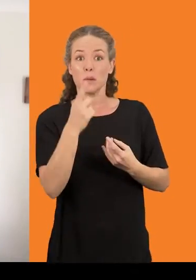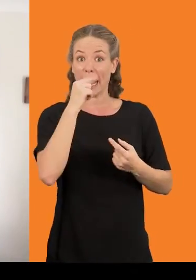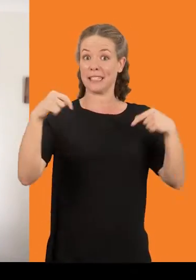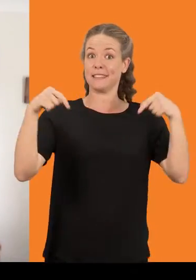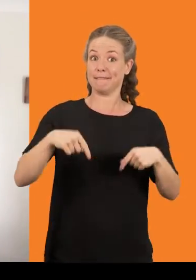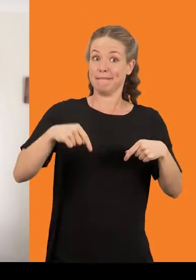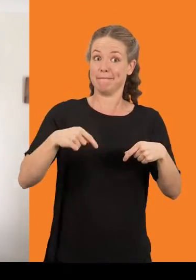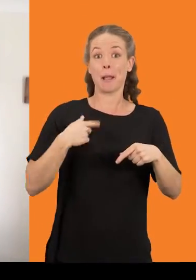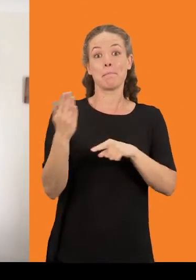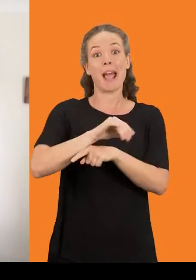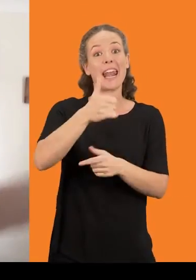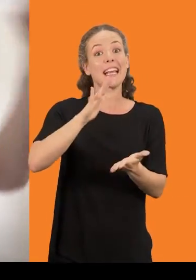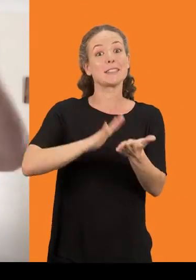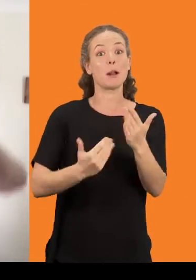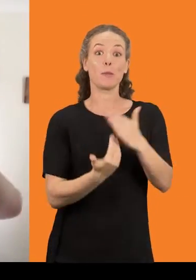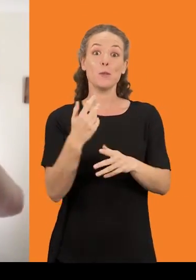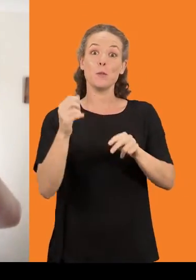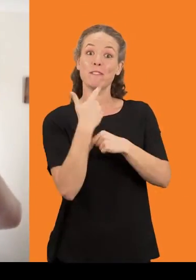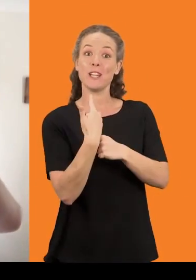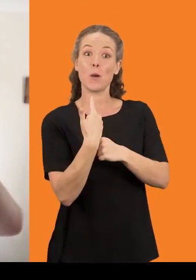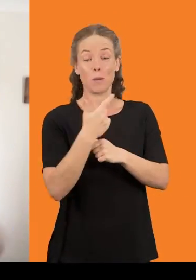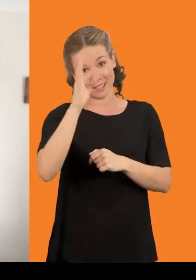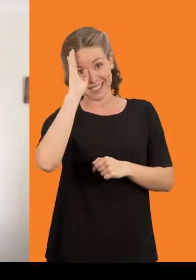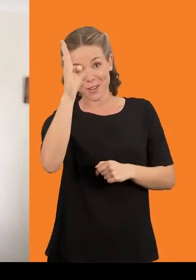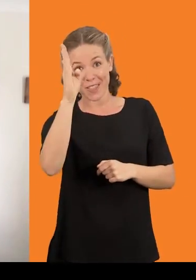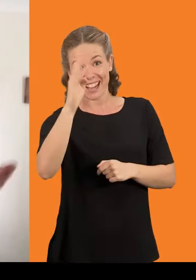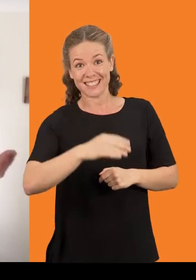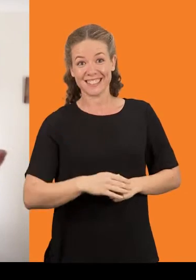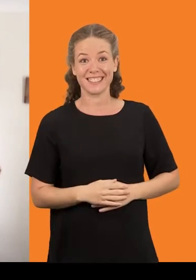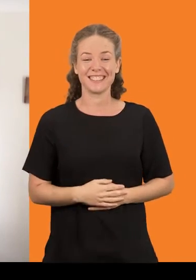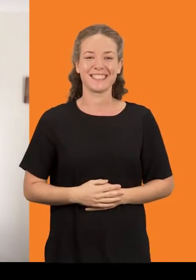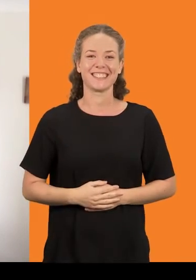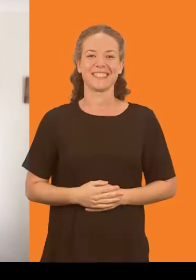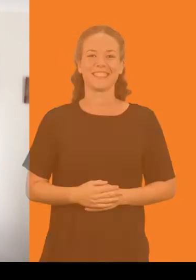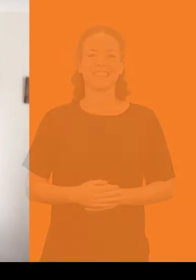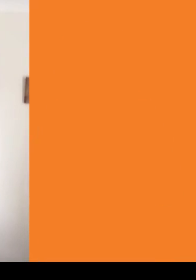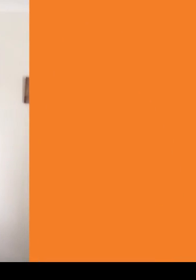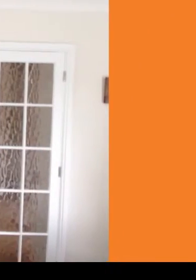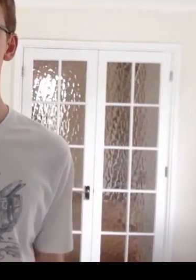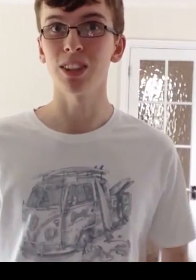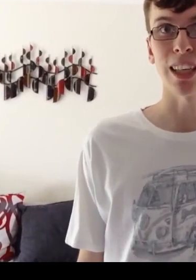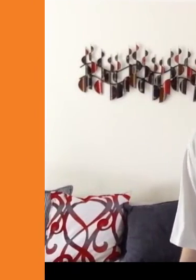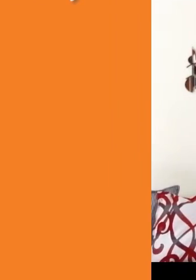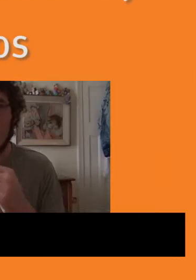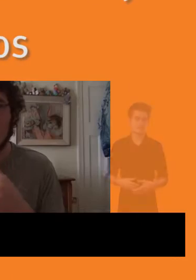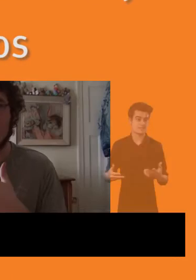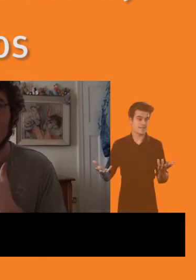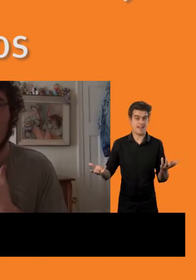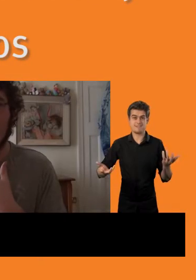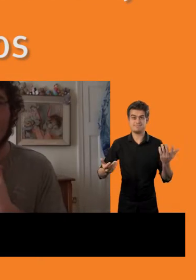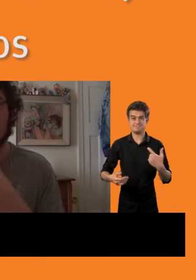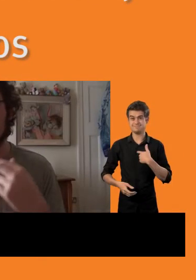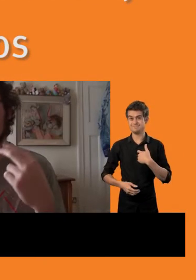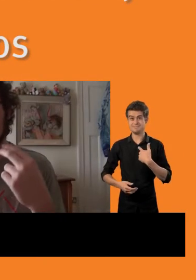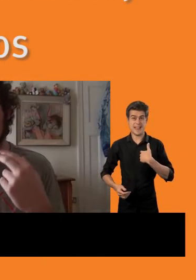and you want to share your opinions, you can do so in the comment section down below, and I'll be back again next month with a new video. See you then.